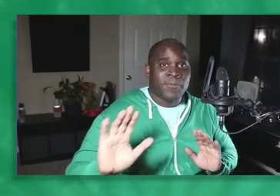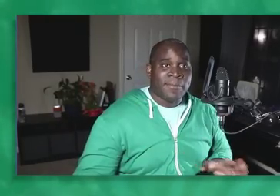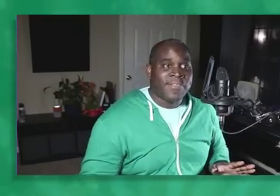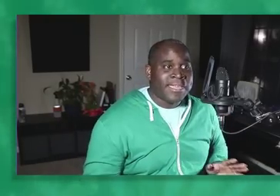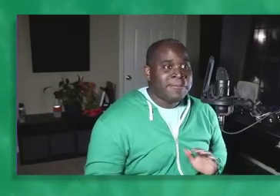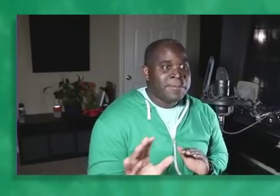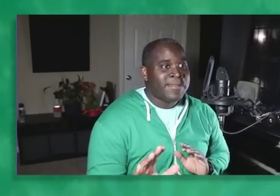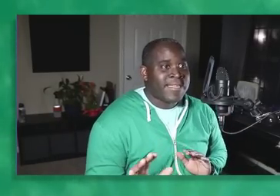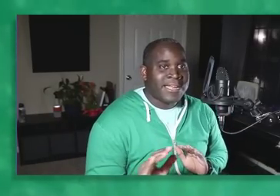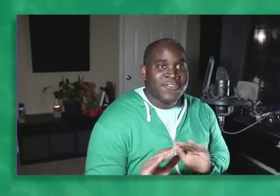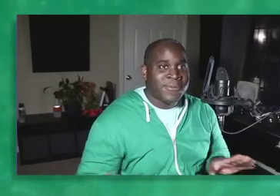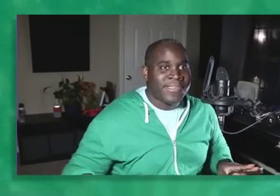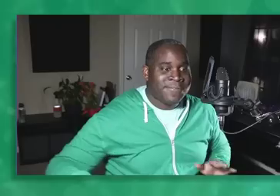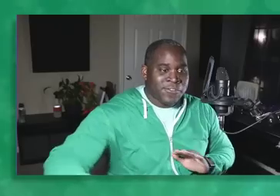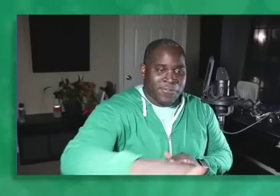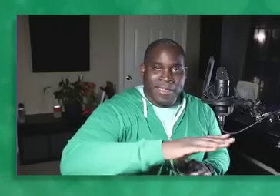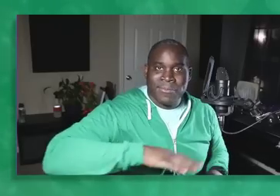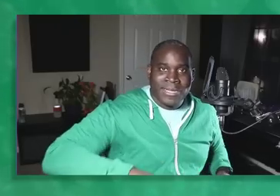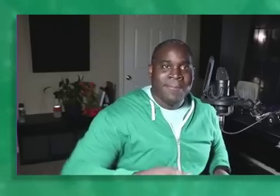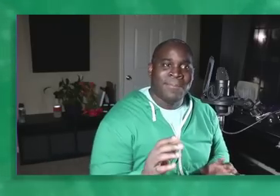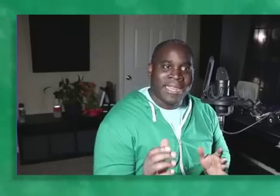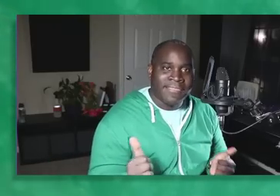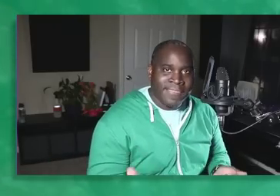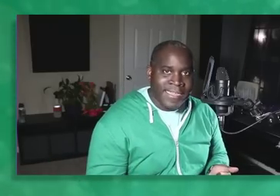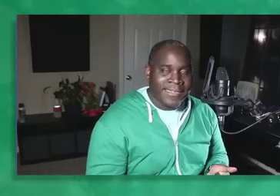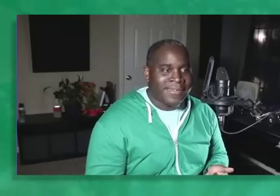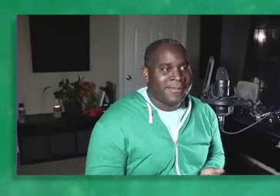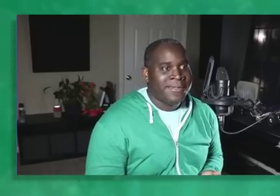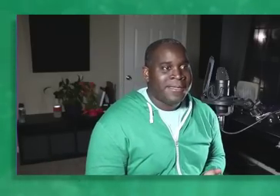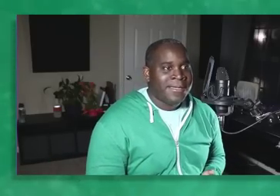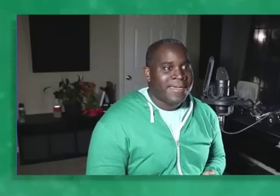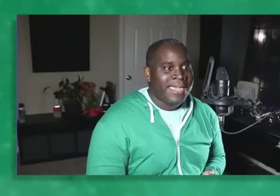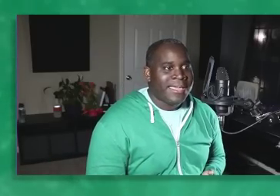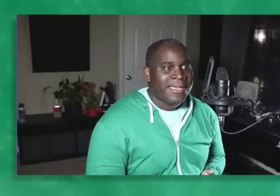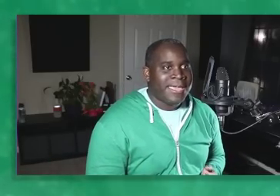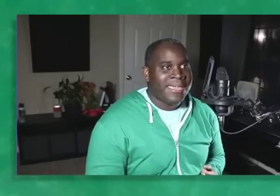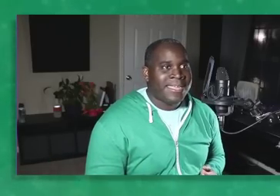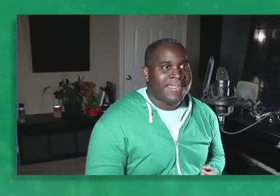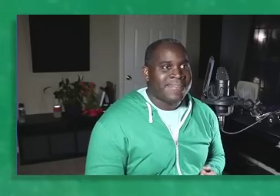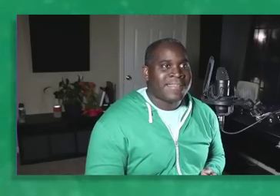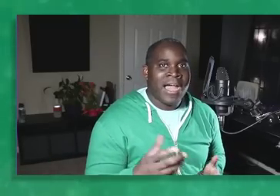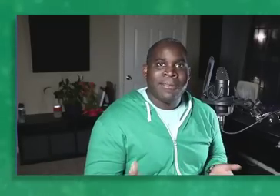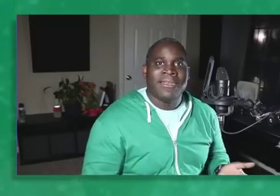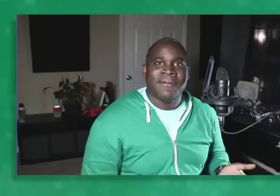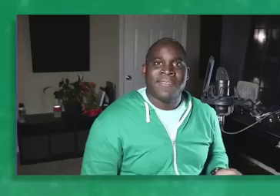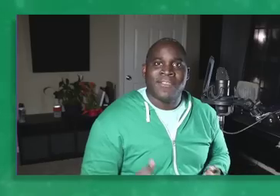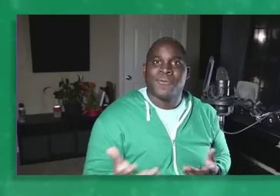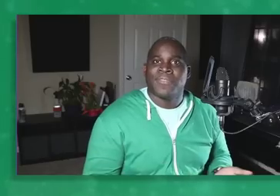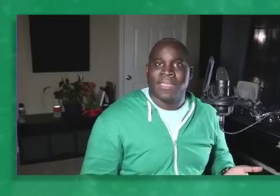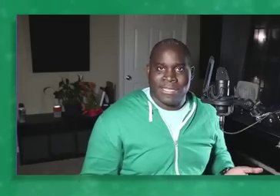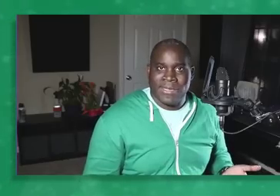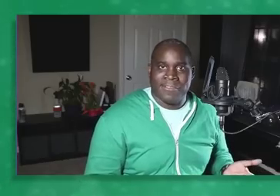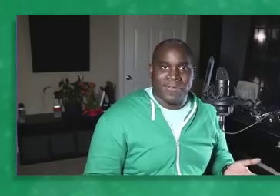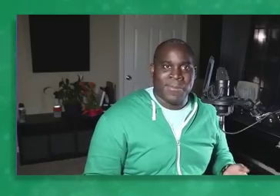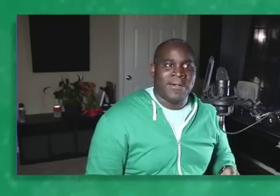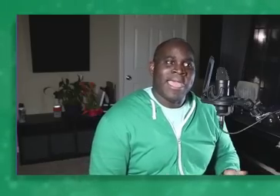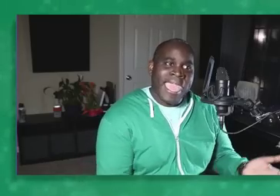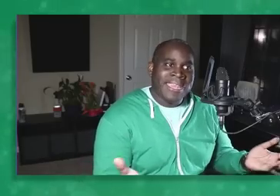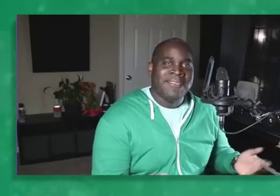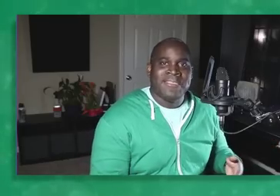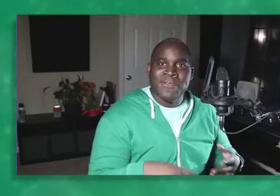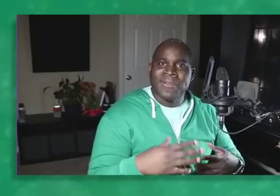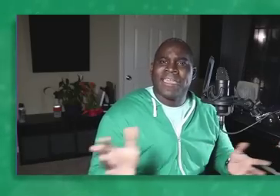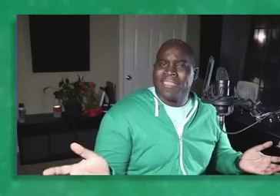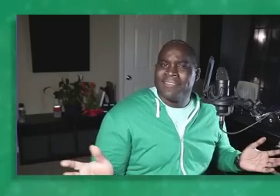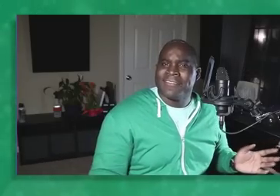said, what I'm saying, it's not 100% official for everybody, but I think it is common enough that it's worth letting you guys know about.